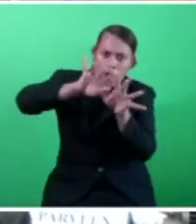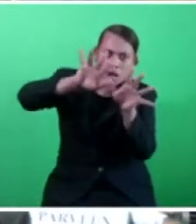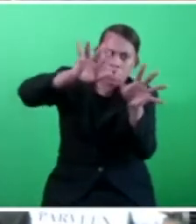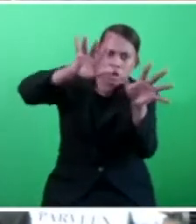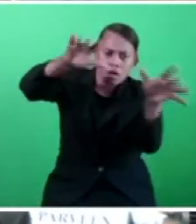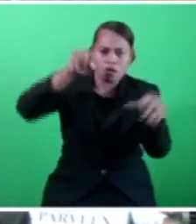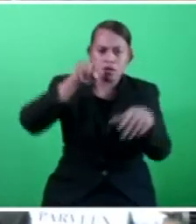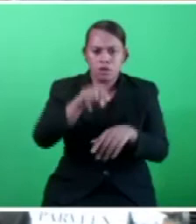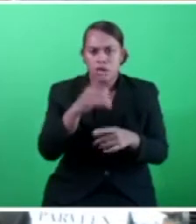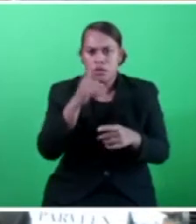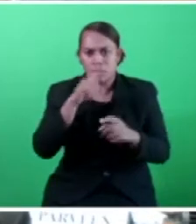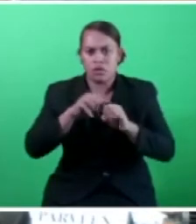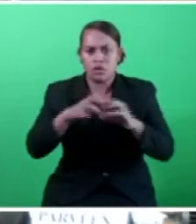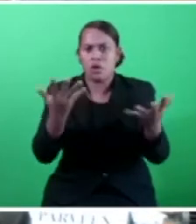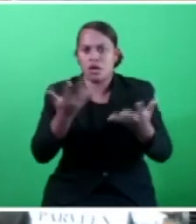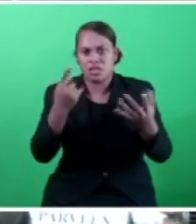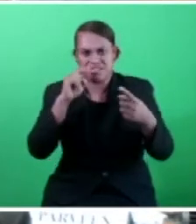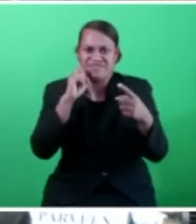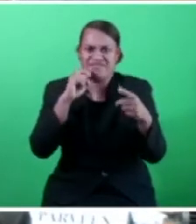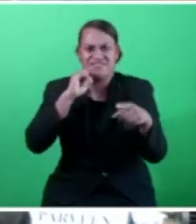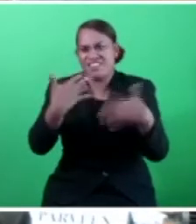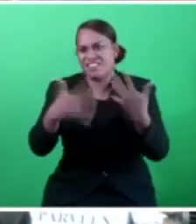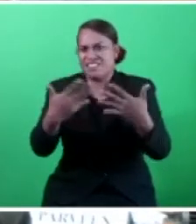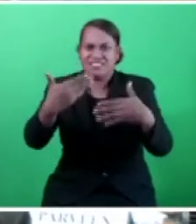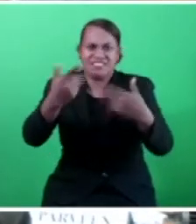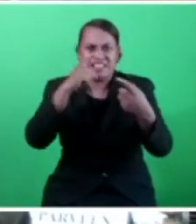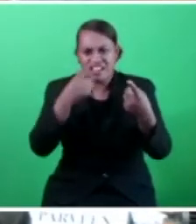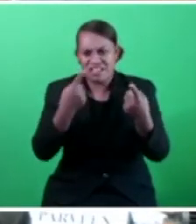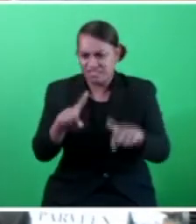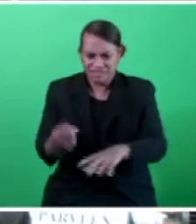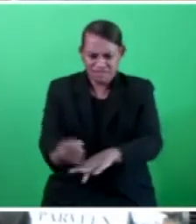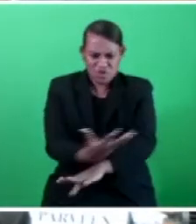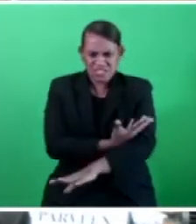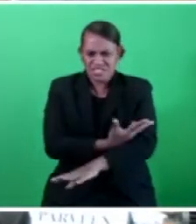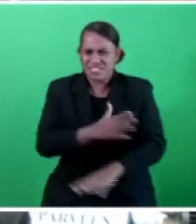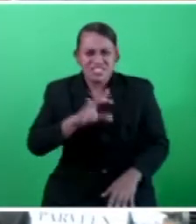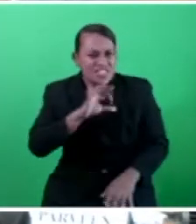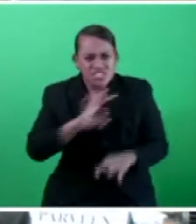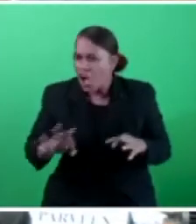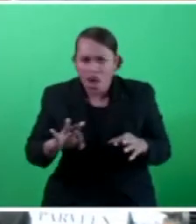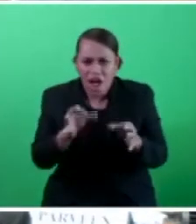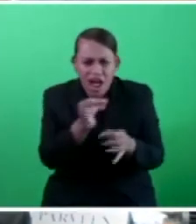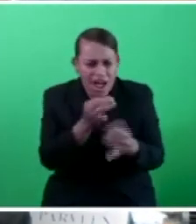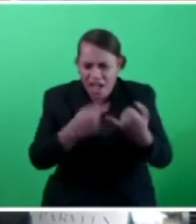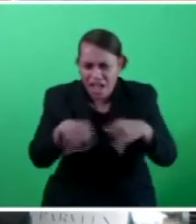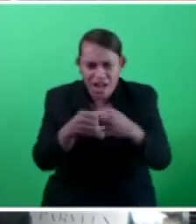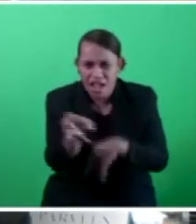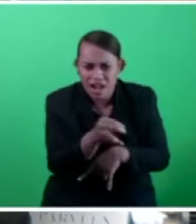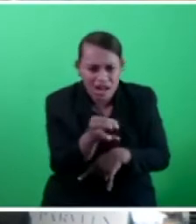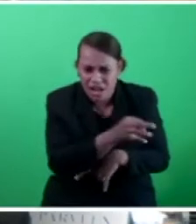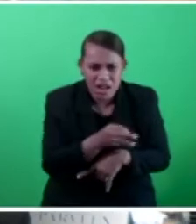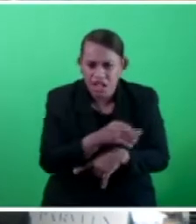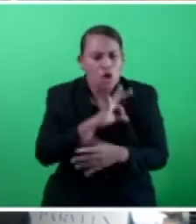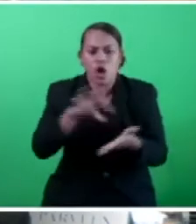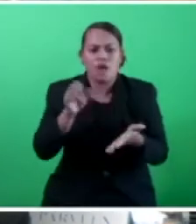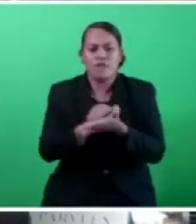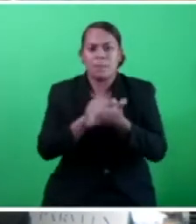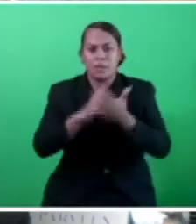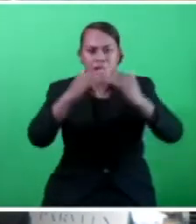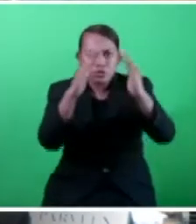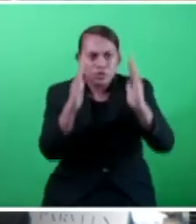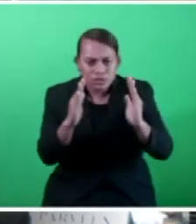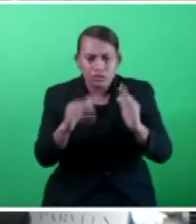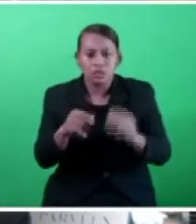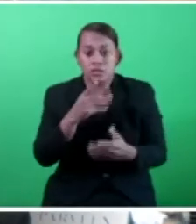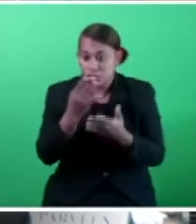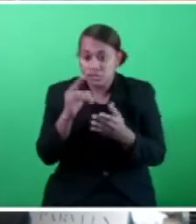the capacity at this stage now, in the islands, the facilities to treat a serious case of the virus. Frankly, the